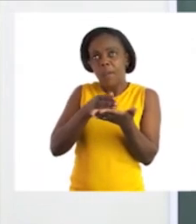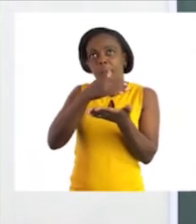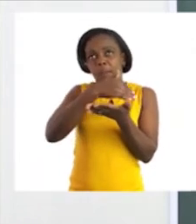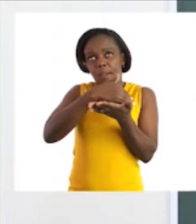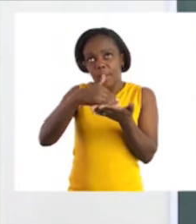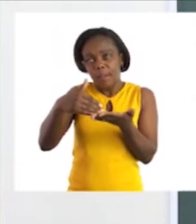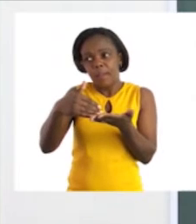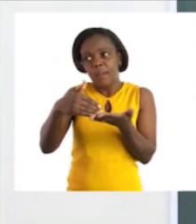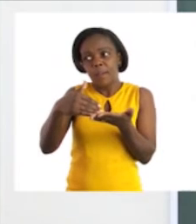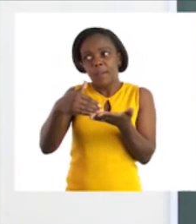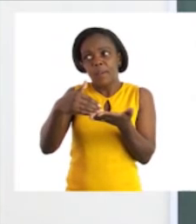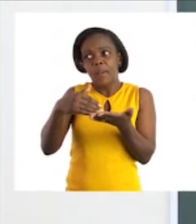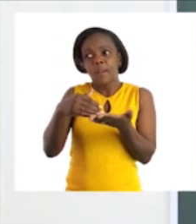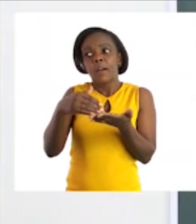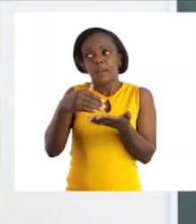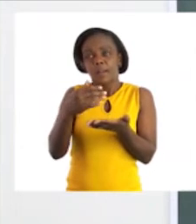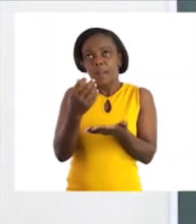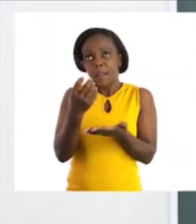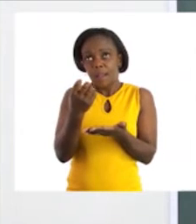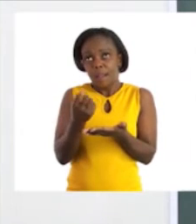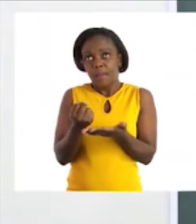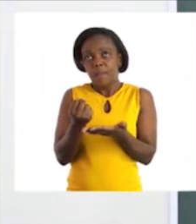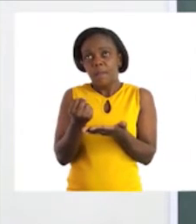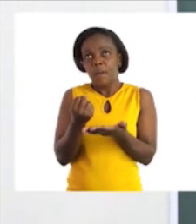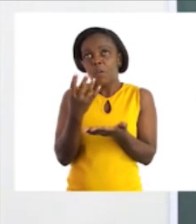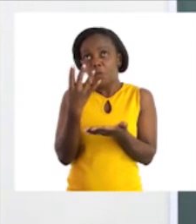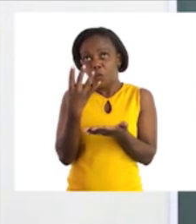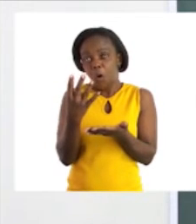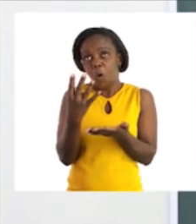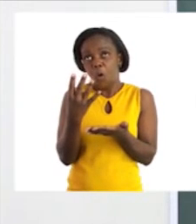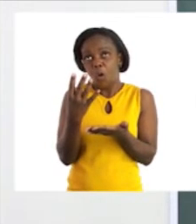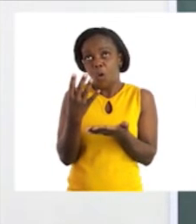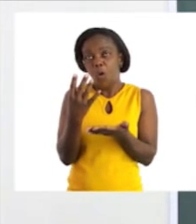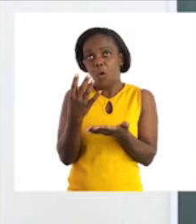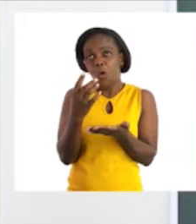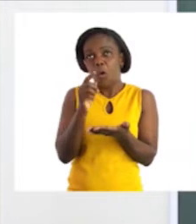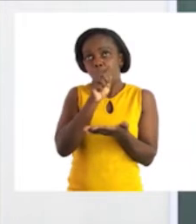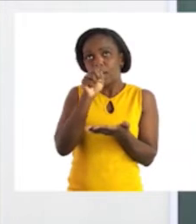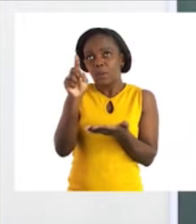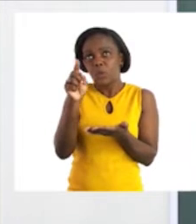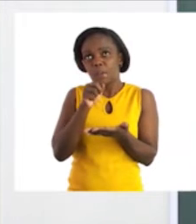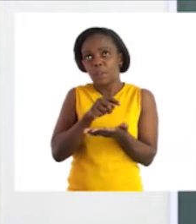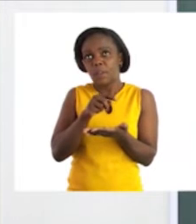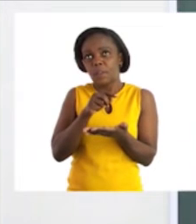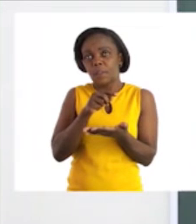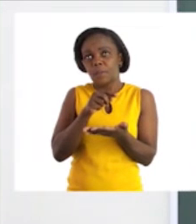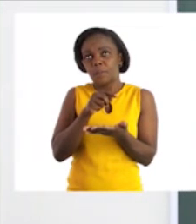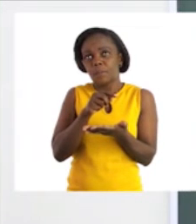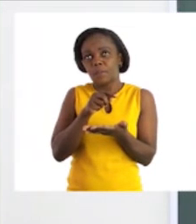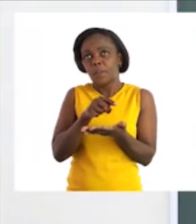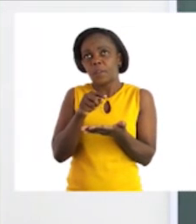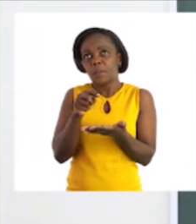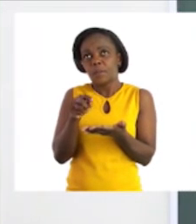half. We are now going to cut it this way. So we have 4 parts. Now, if the